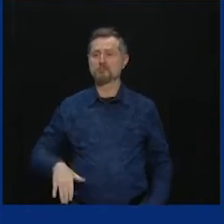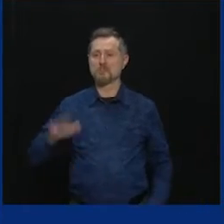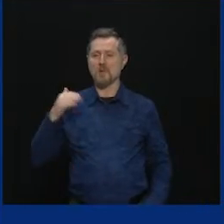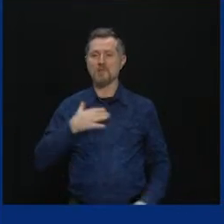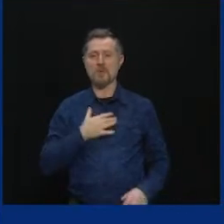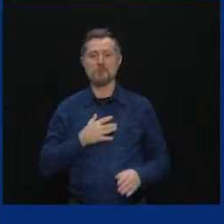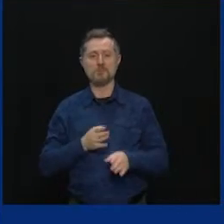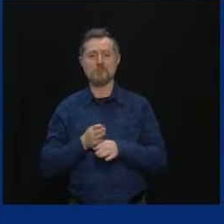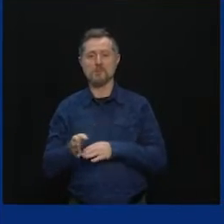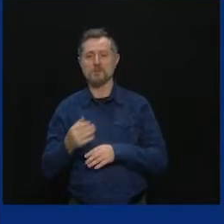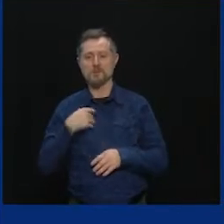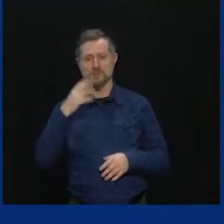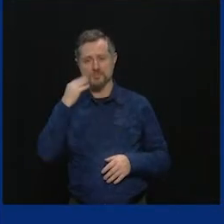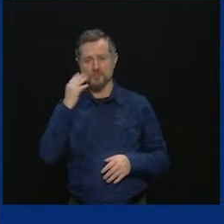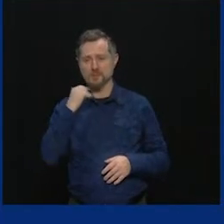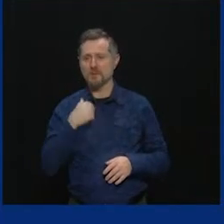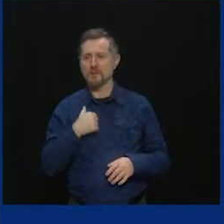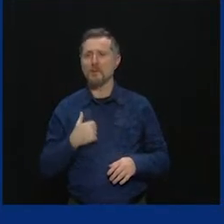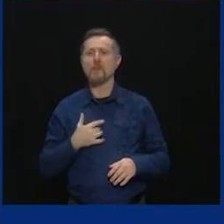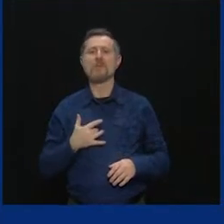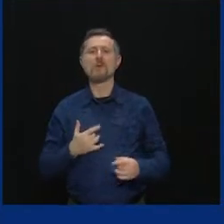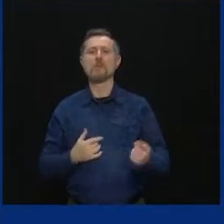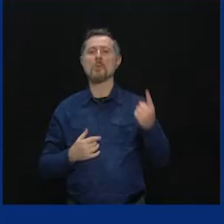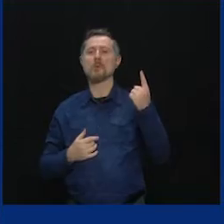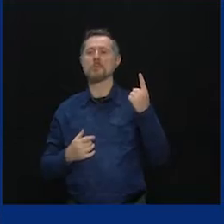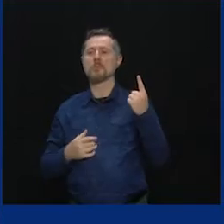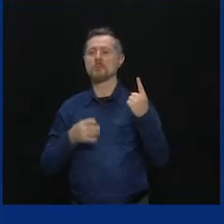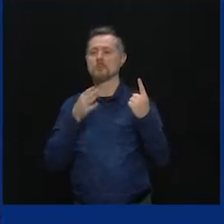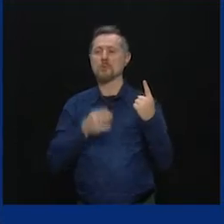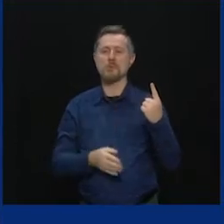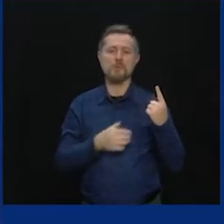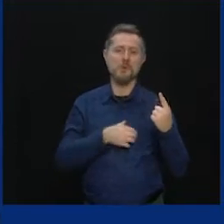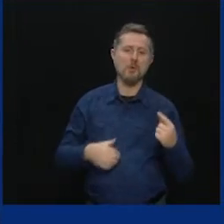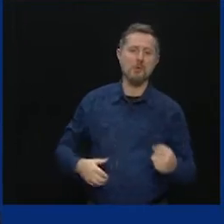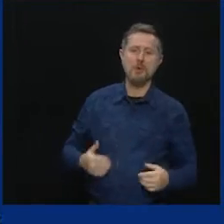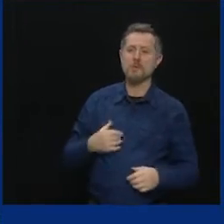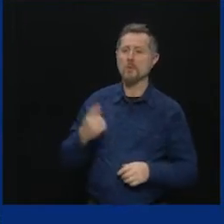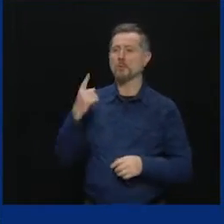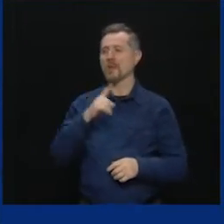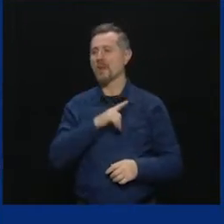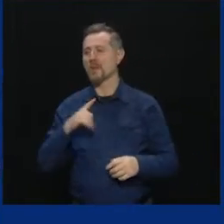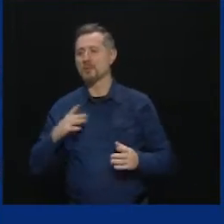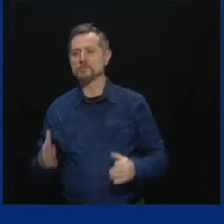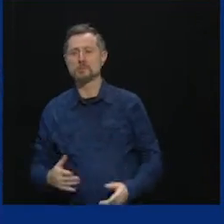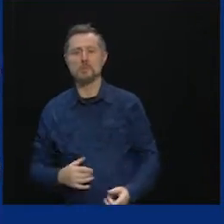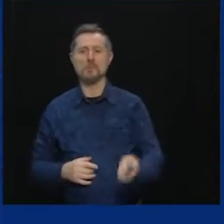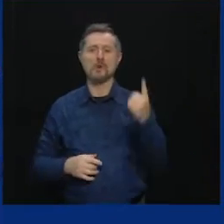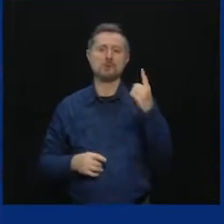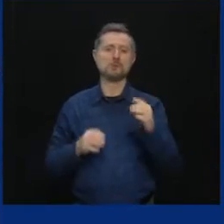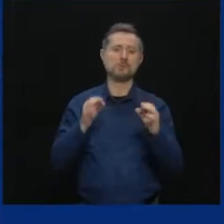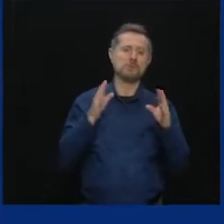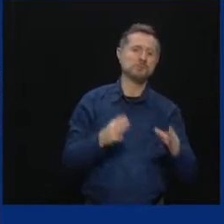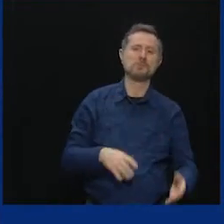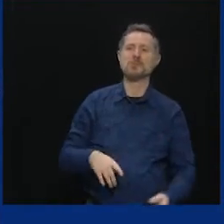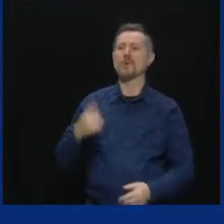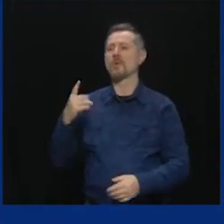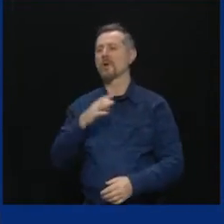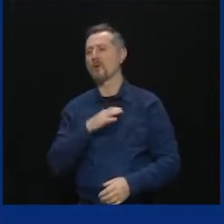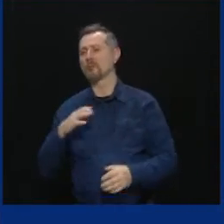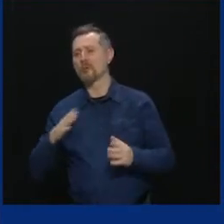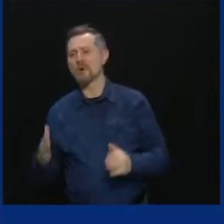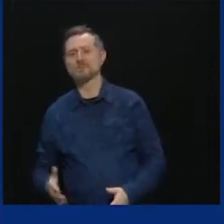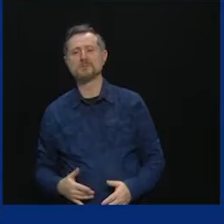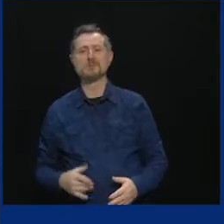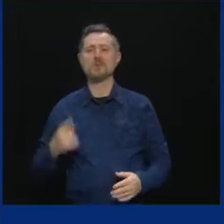one individual mayor or legislature or educator or council person or congressperson